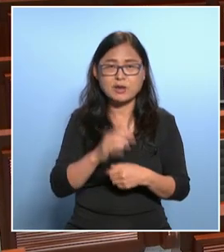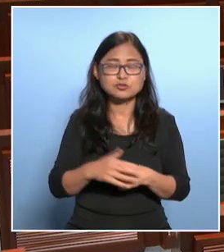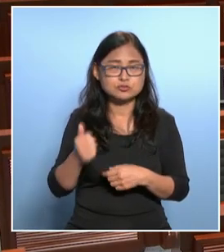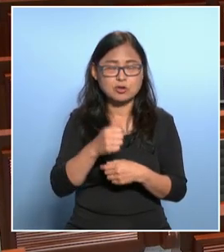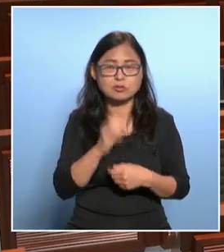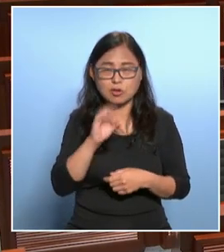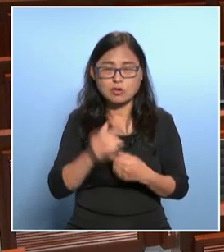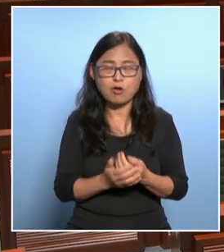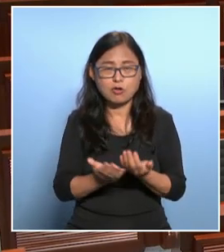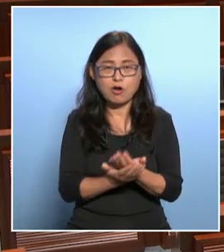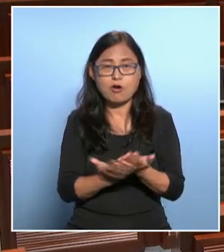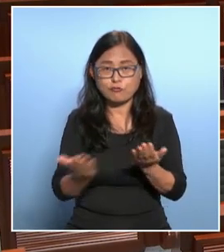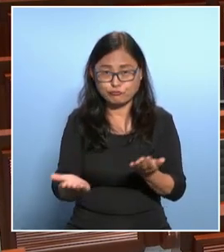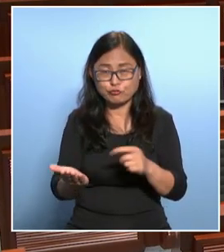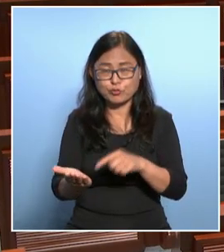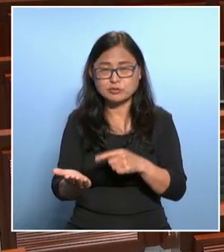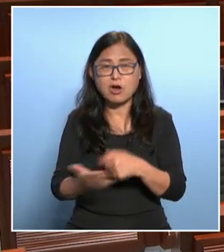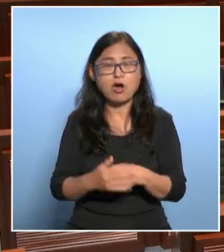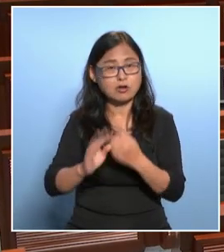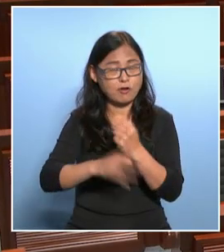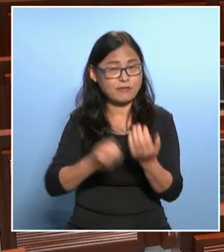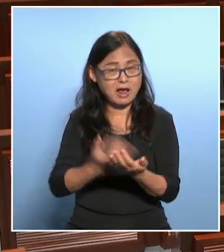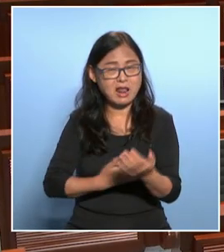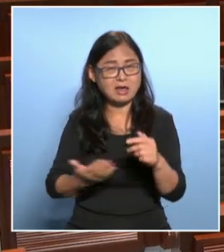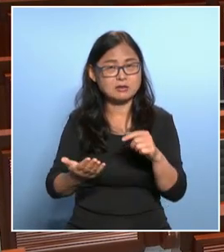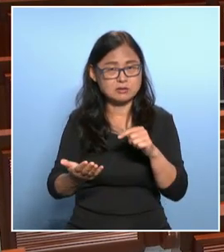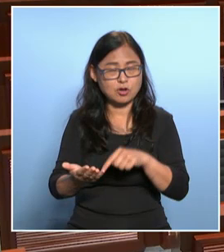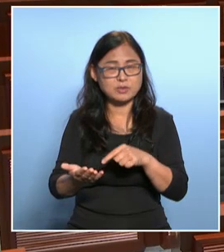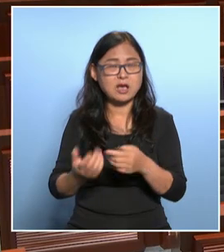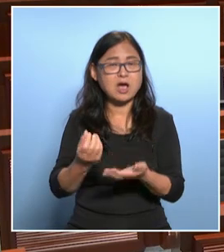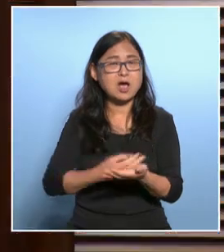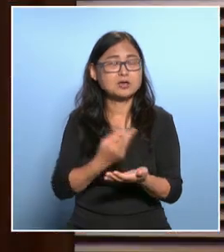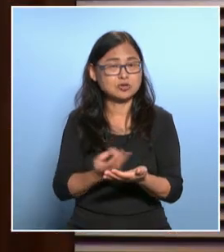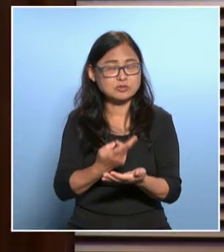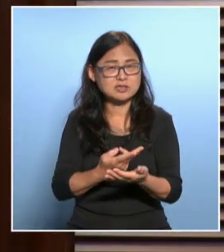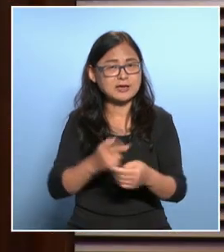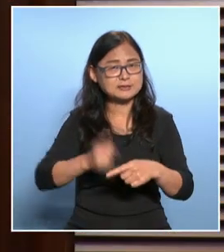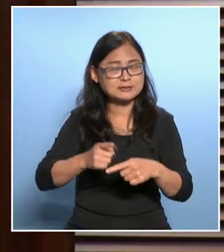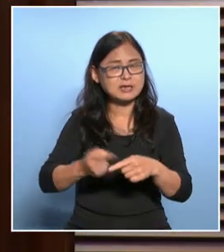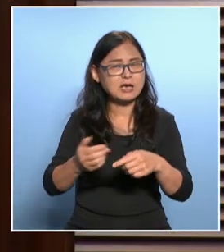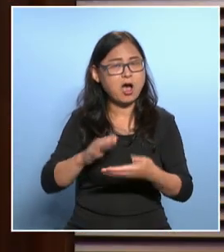I'll invite the Deputy Secretary to talk about the copies of AMDs. Thank you.